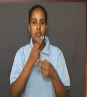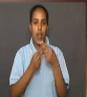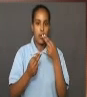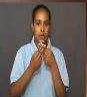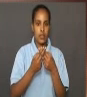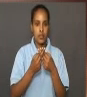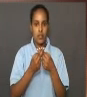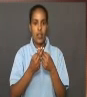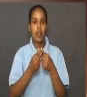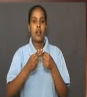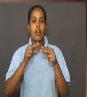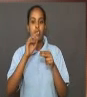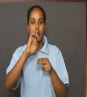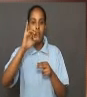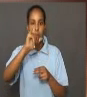times entropy.